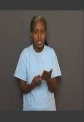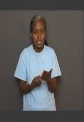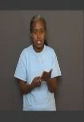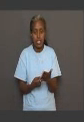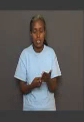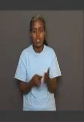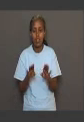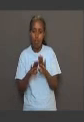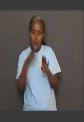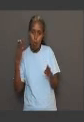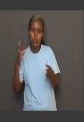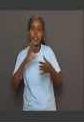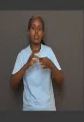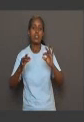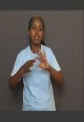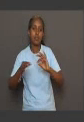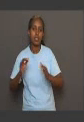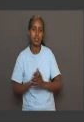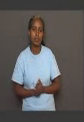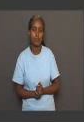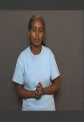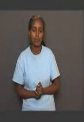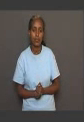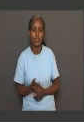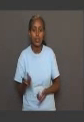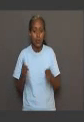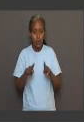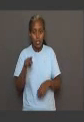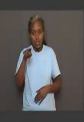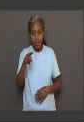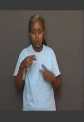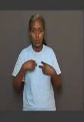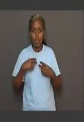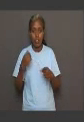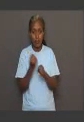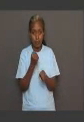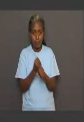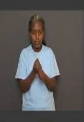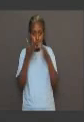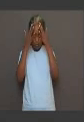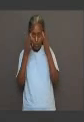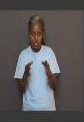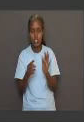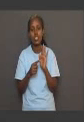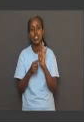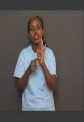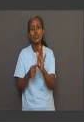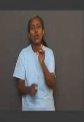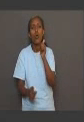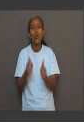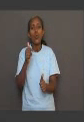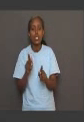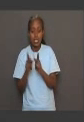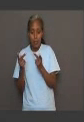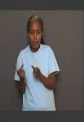are open statements. When you have made your decision, show which parts of